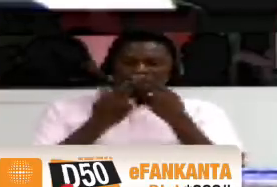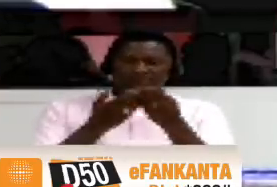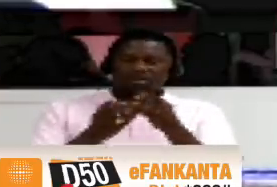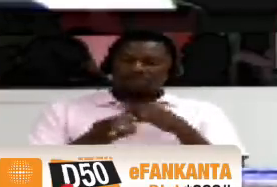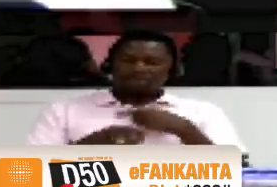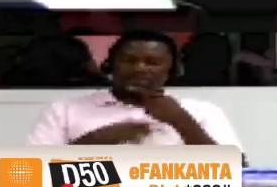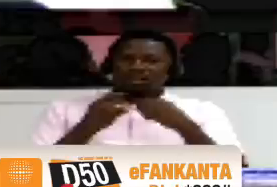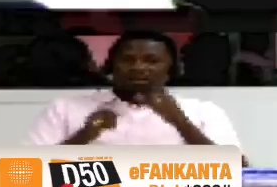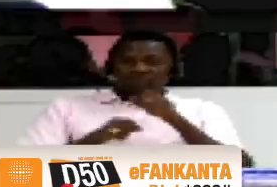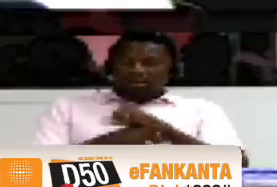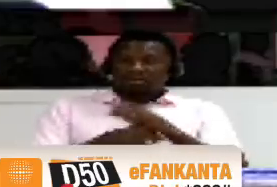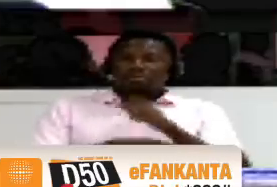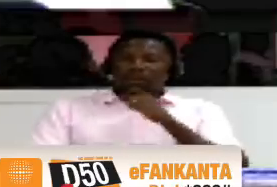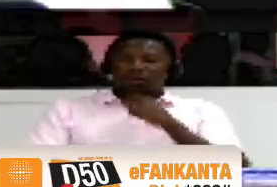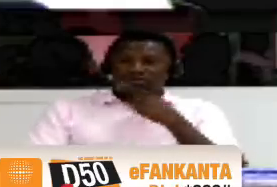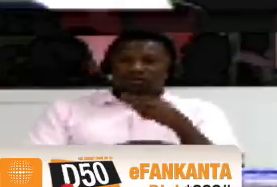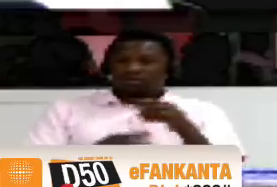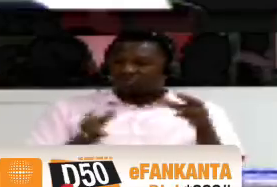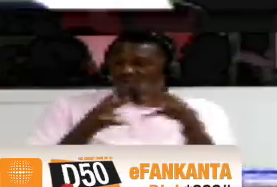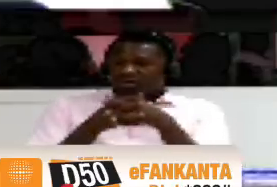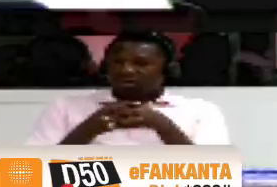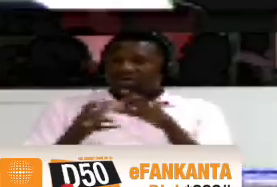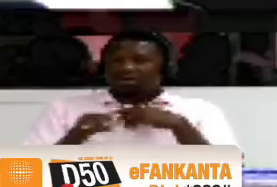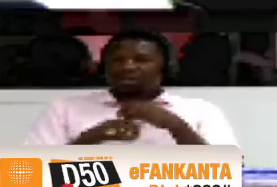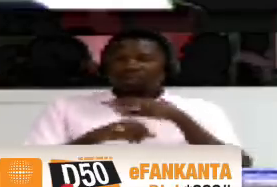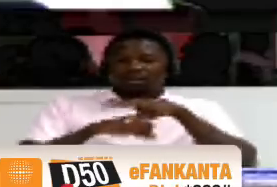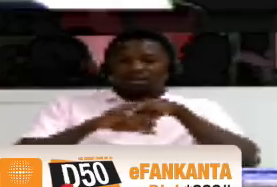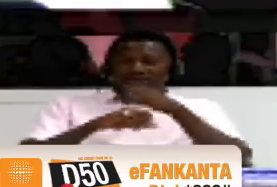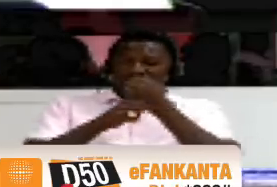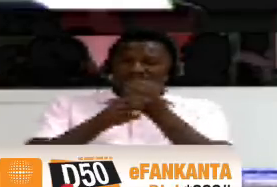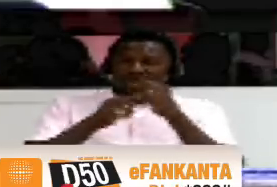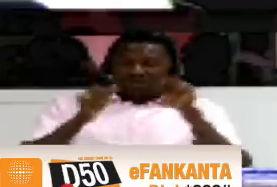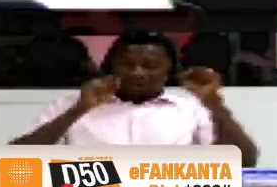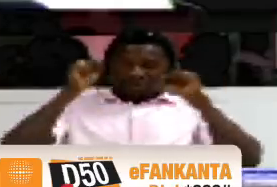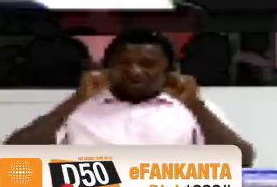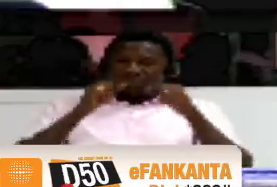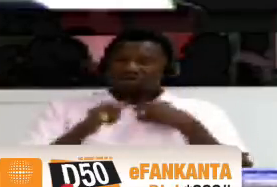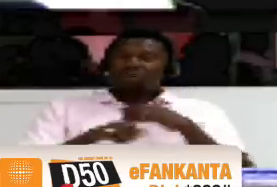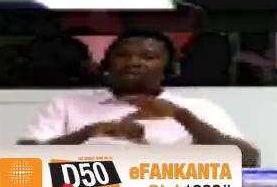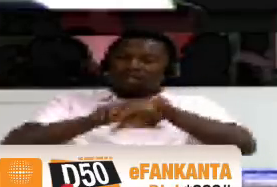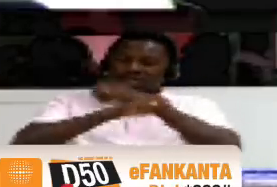in any way with the demonstrations, but was arrested in connection with the demonstrations. Yes.